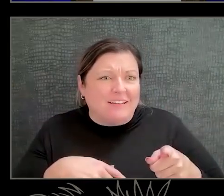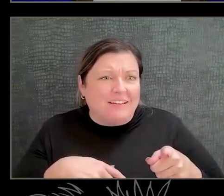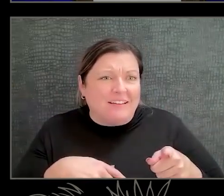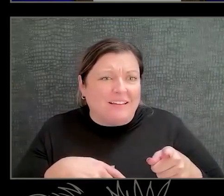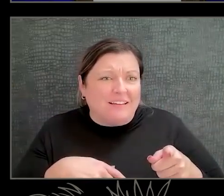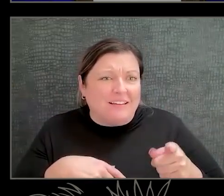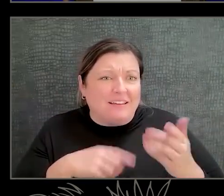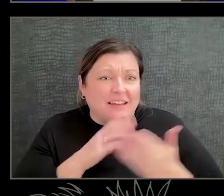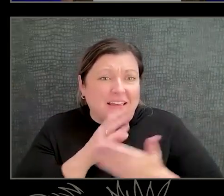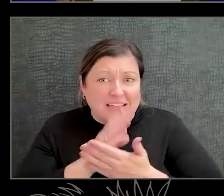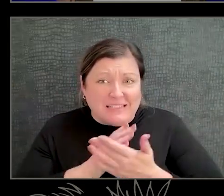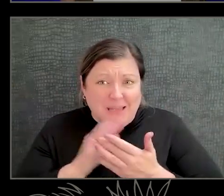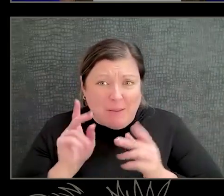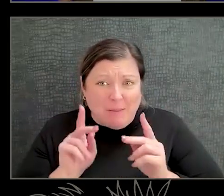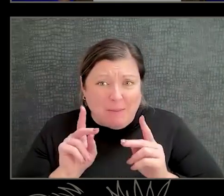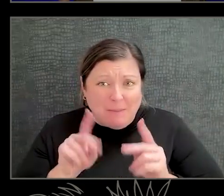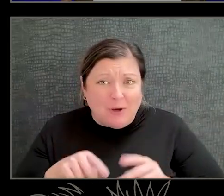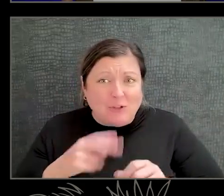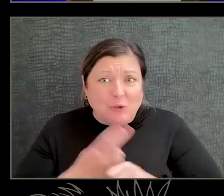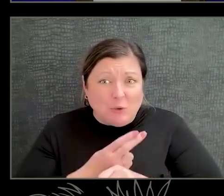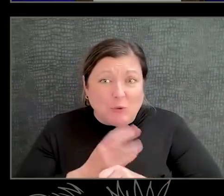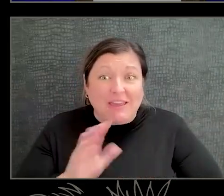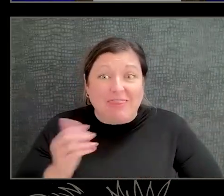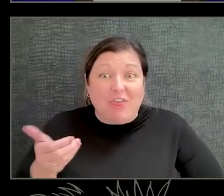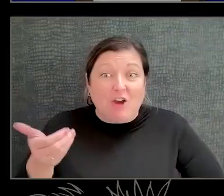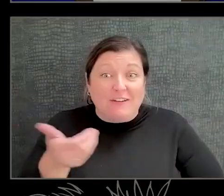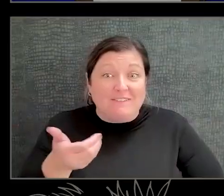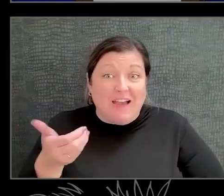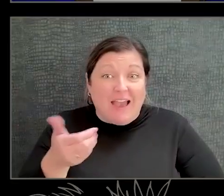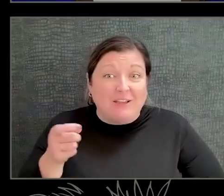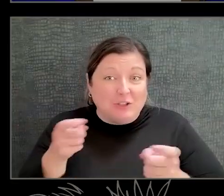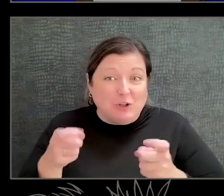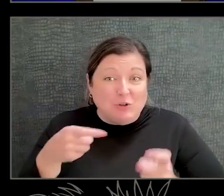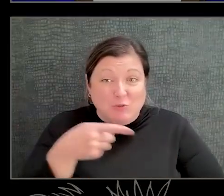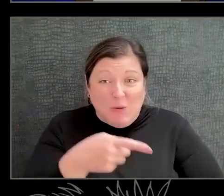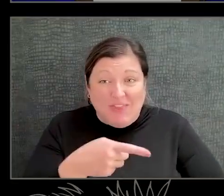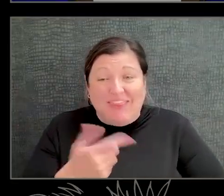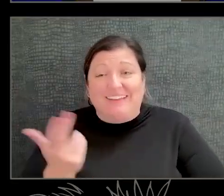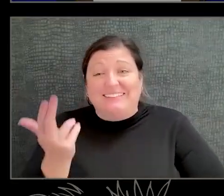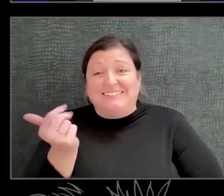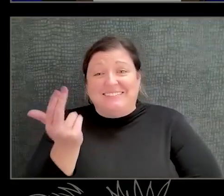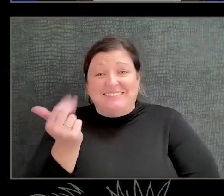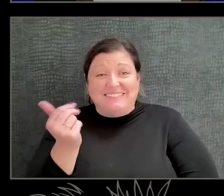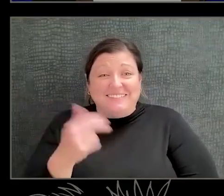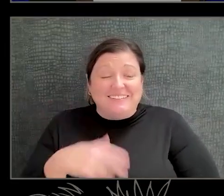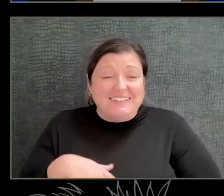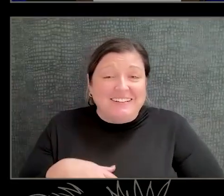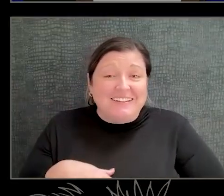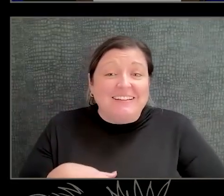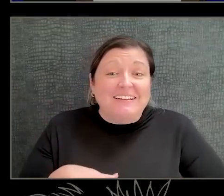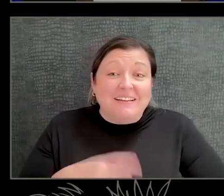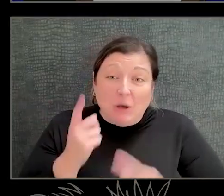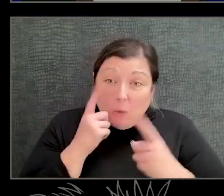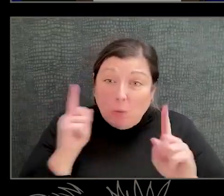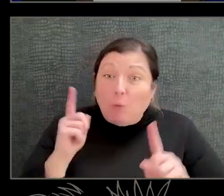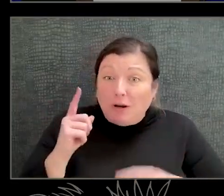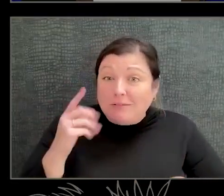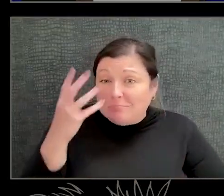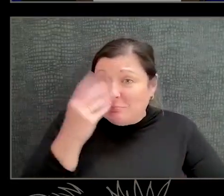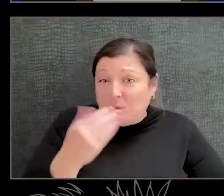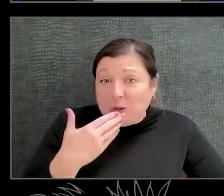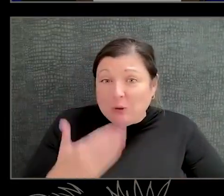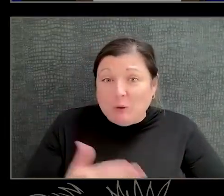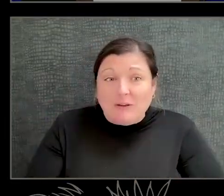some person is using their device to control this, and it works pretty